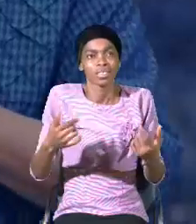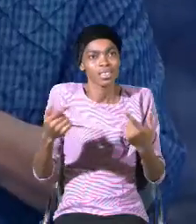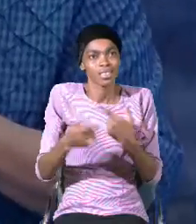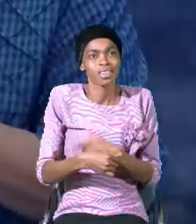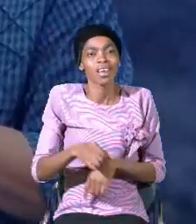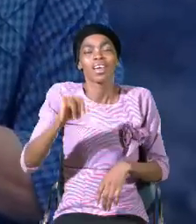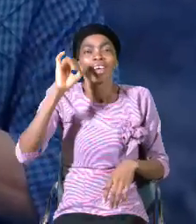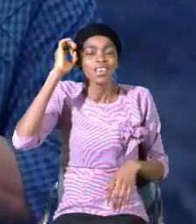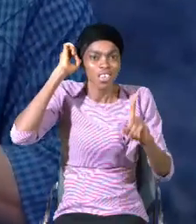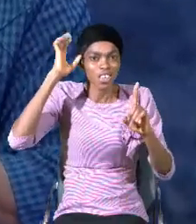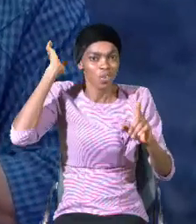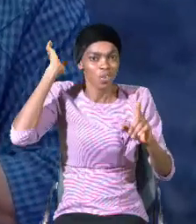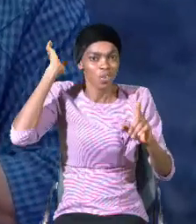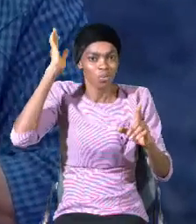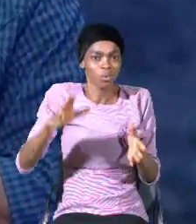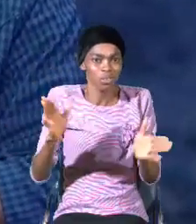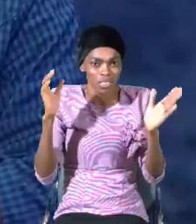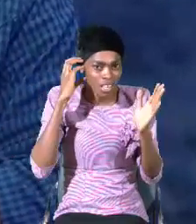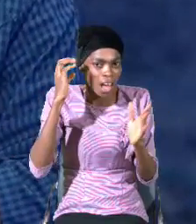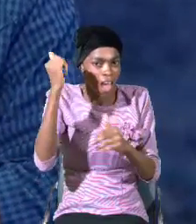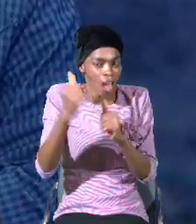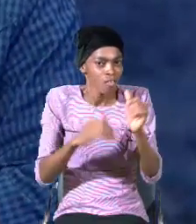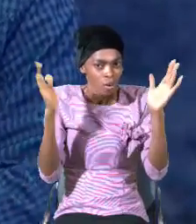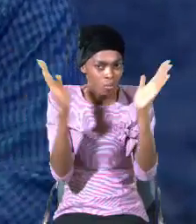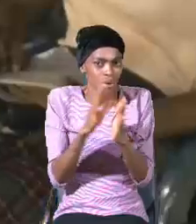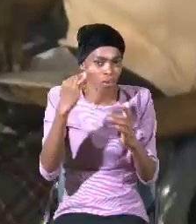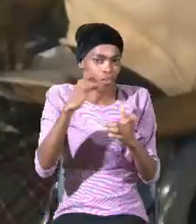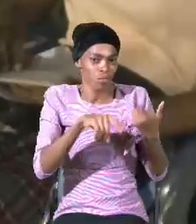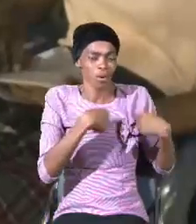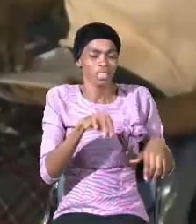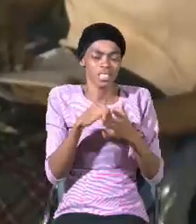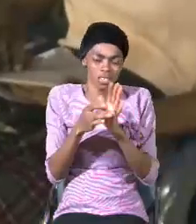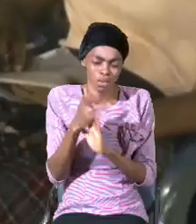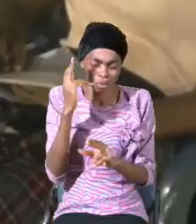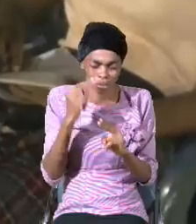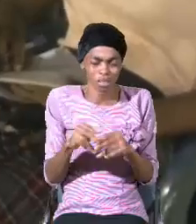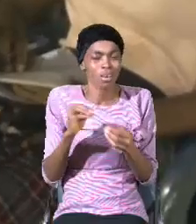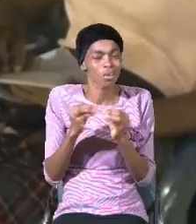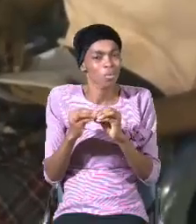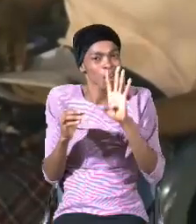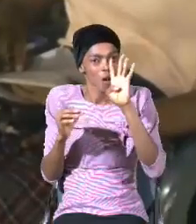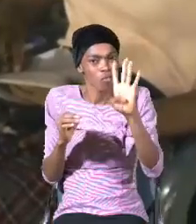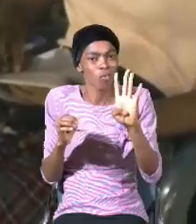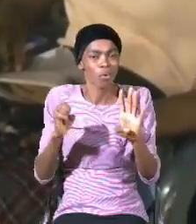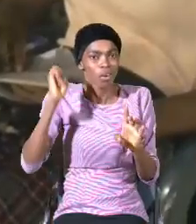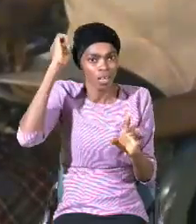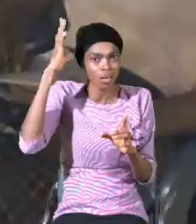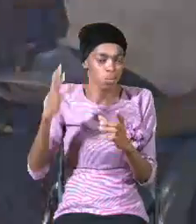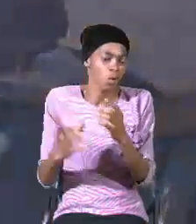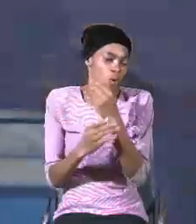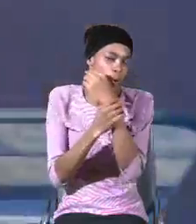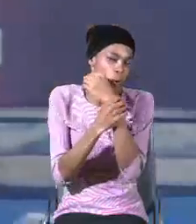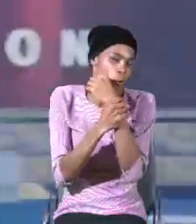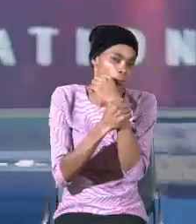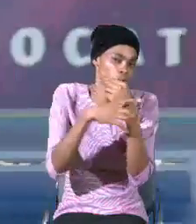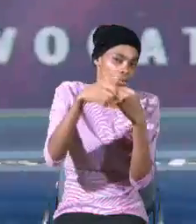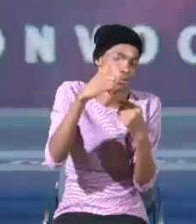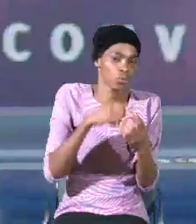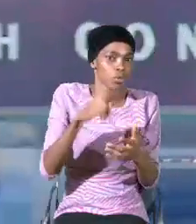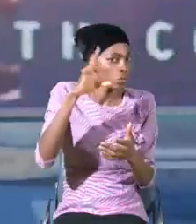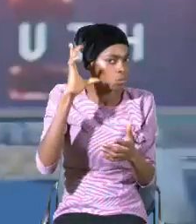hear every prayer of your heart. Number 4, it will hold you. You will not